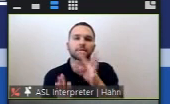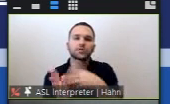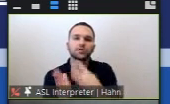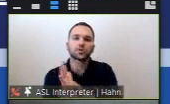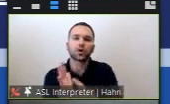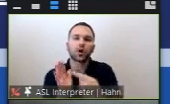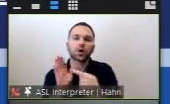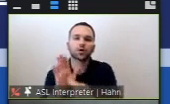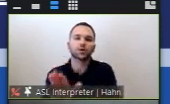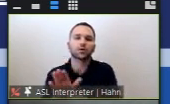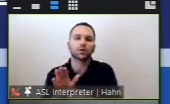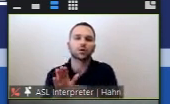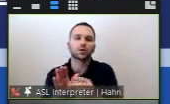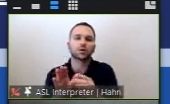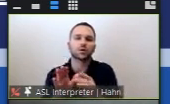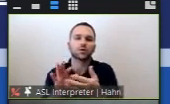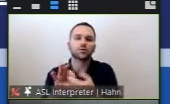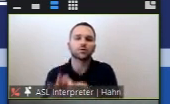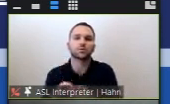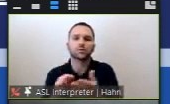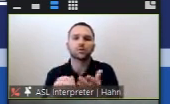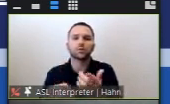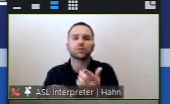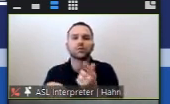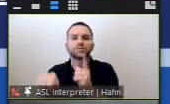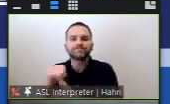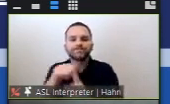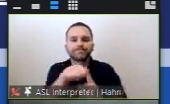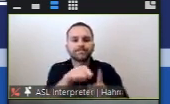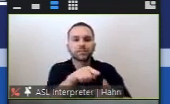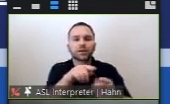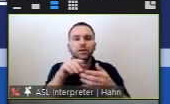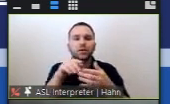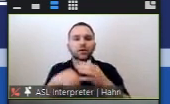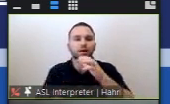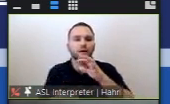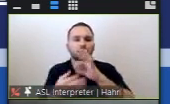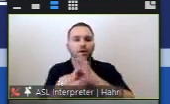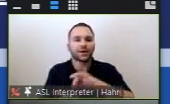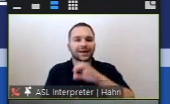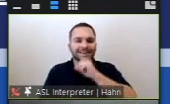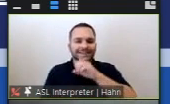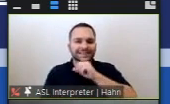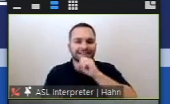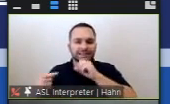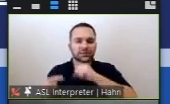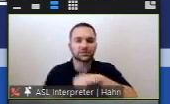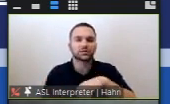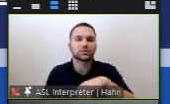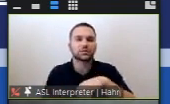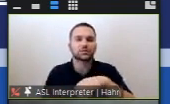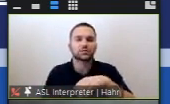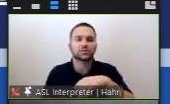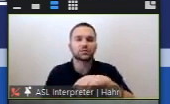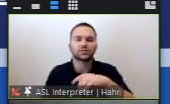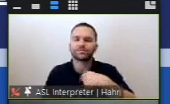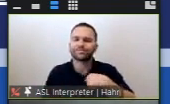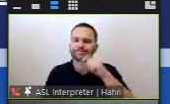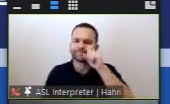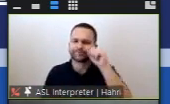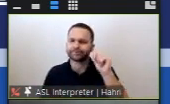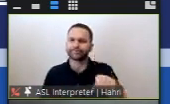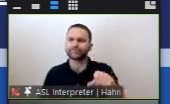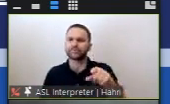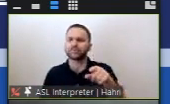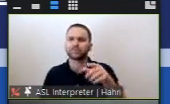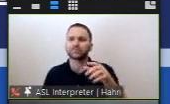of breakthrough cases when it came to age, I can't help but notice the huge